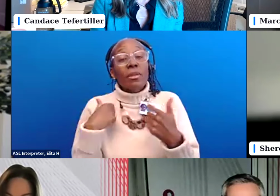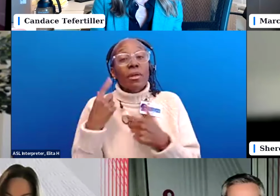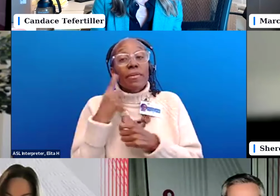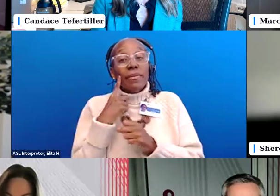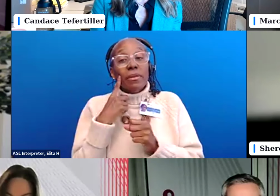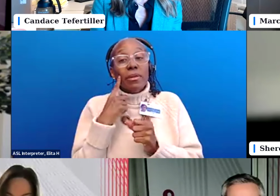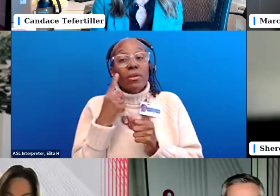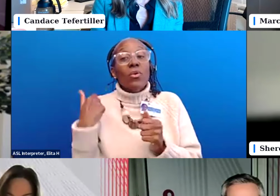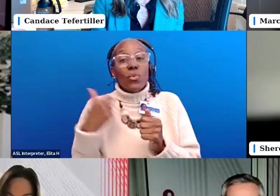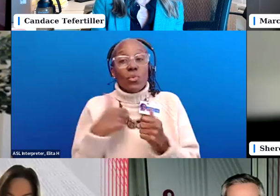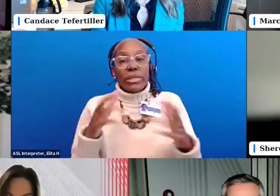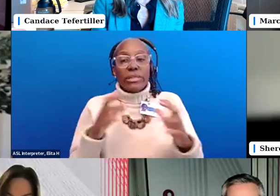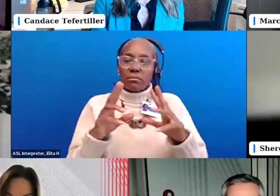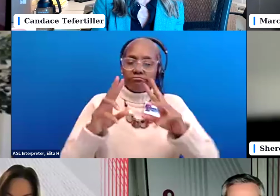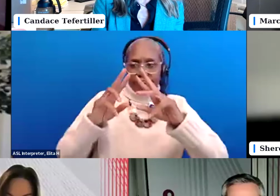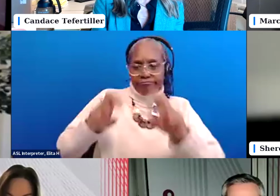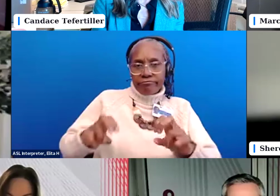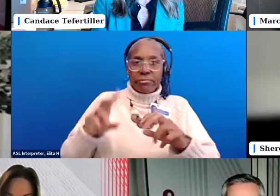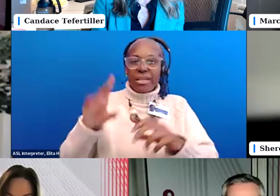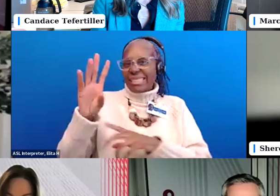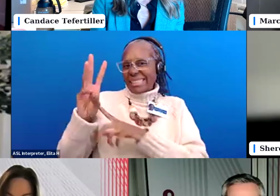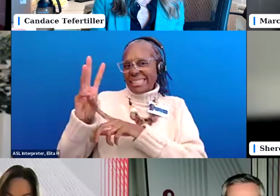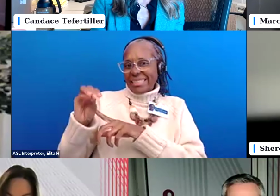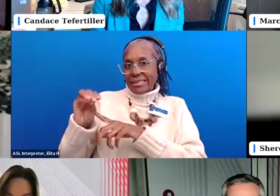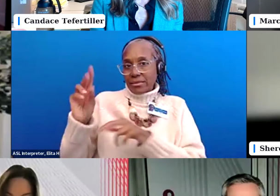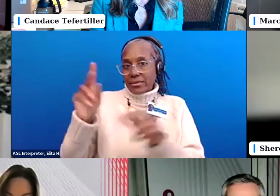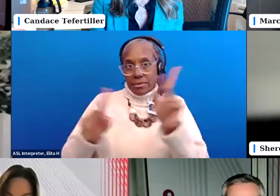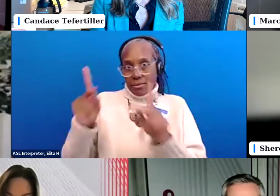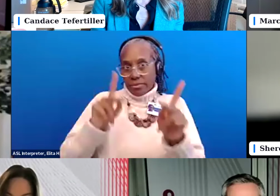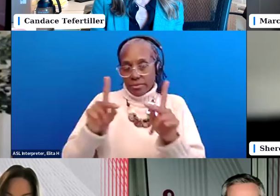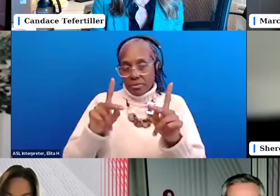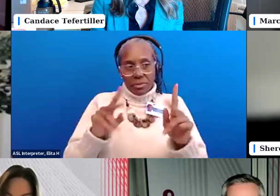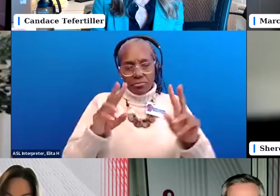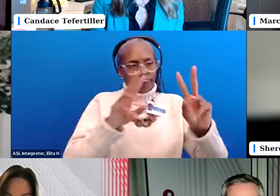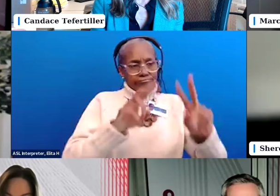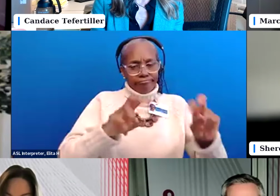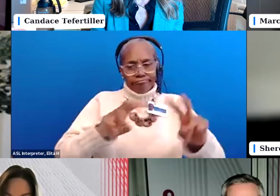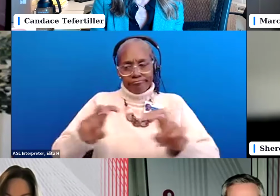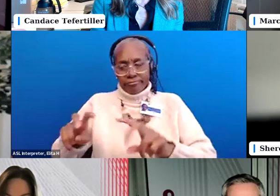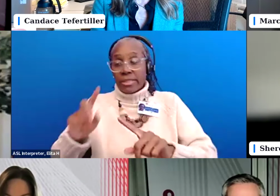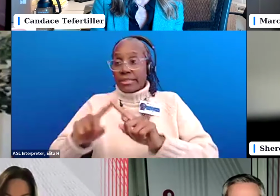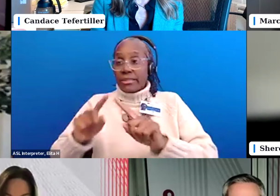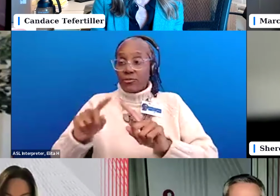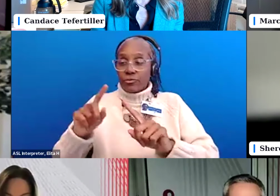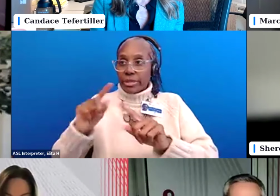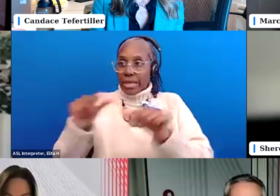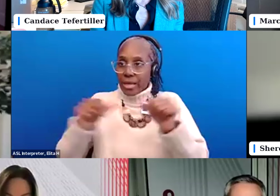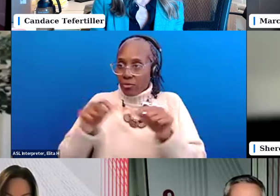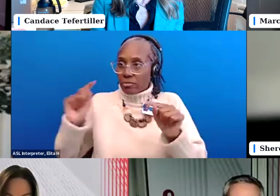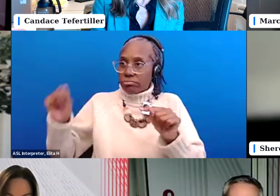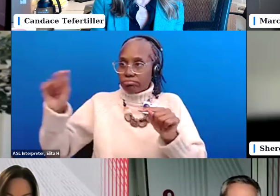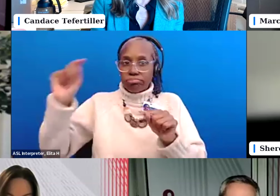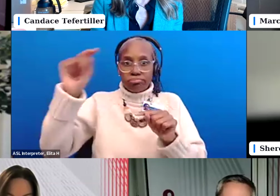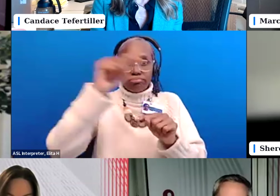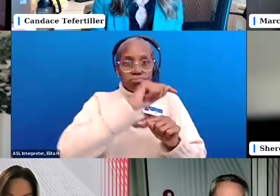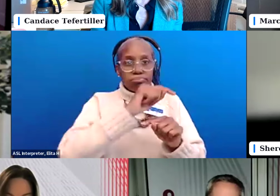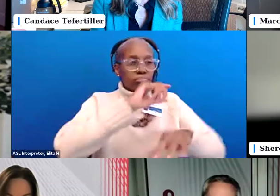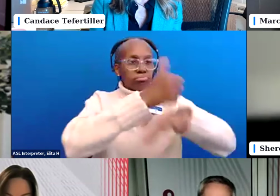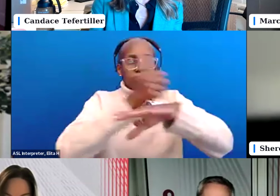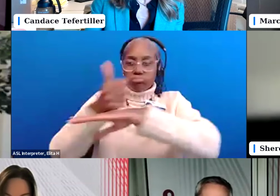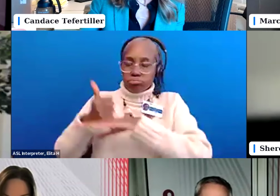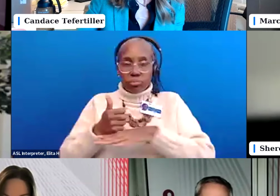know, we ended up doing the analysis on 60 individuals. And when you look at how many sites were involved, it was really telling